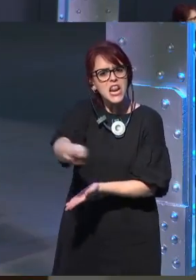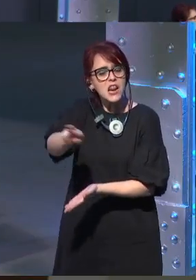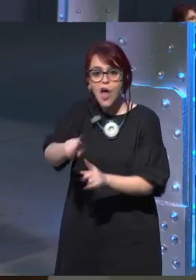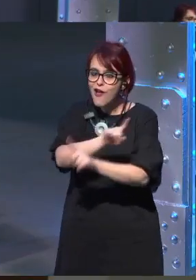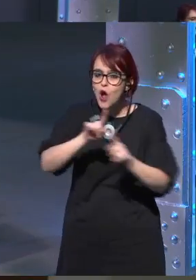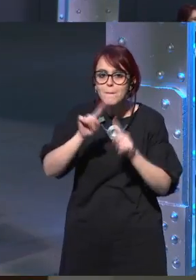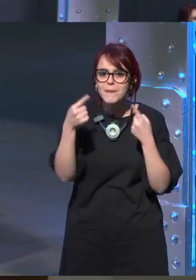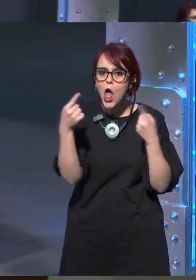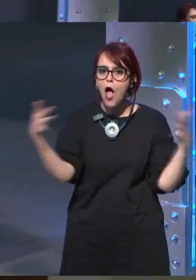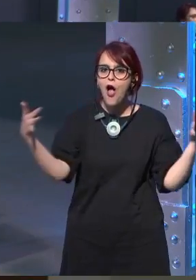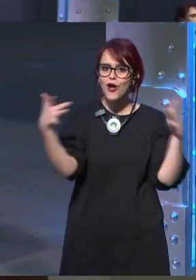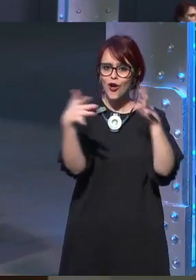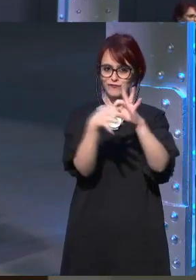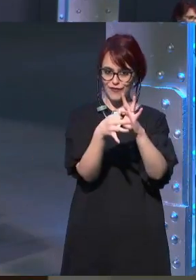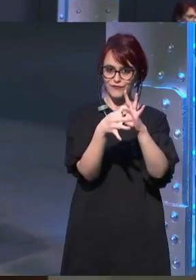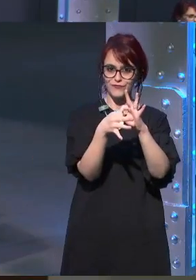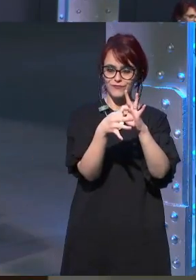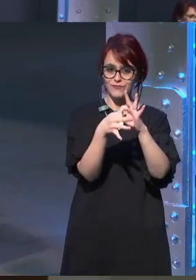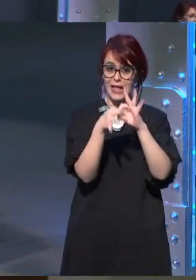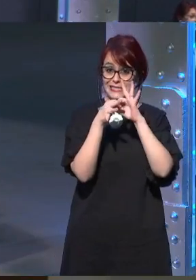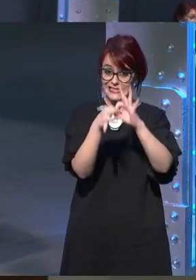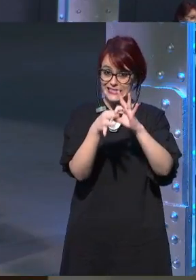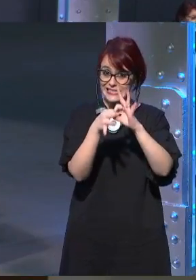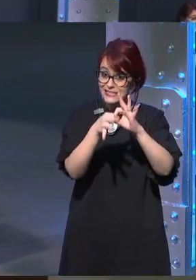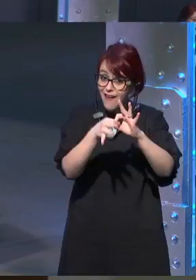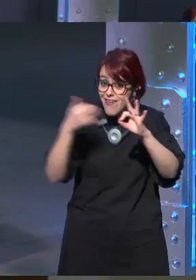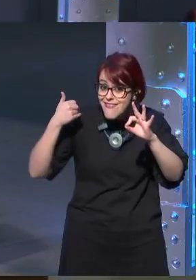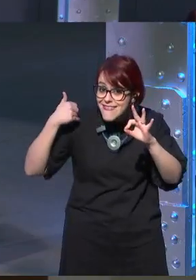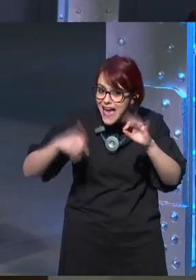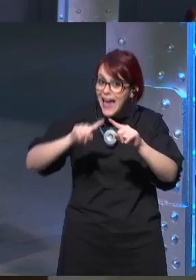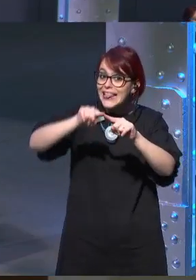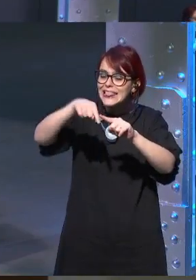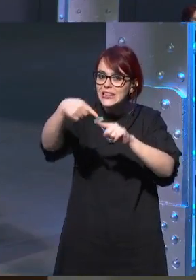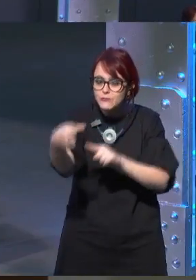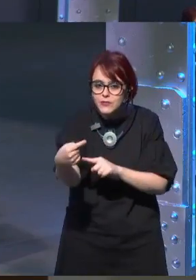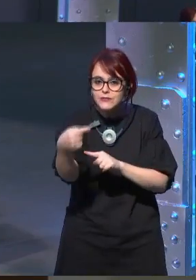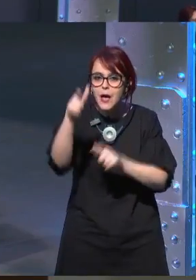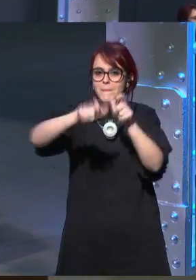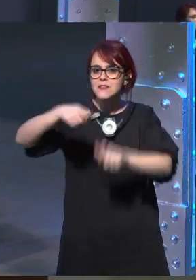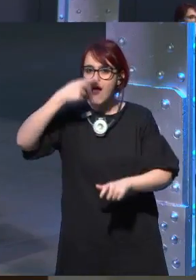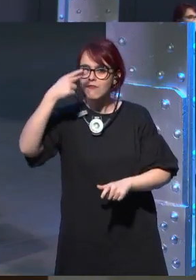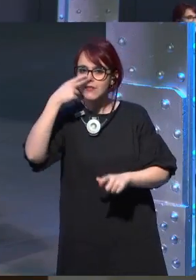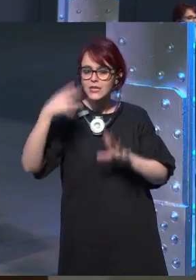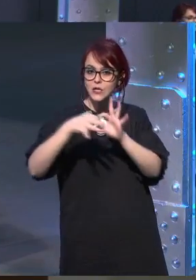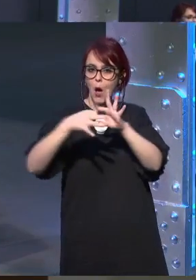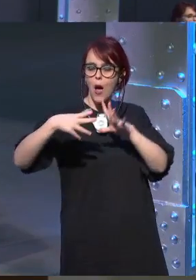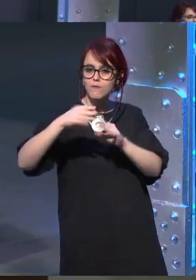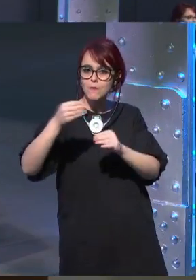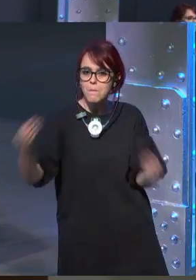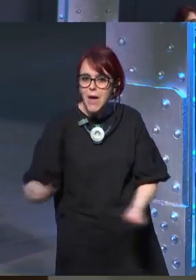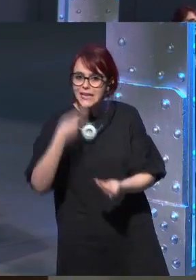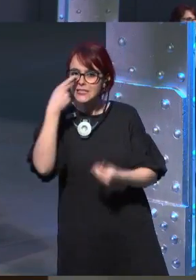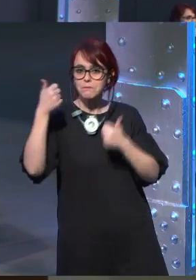to sell, if your livelihood depends on it, fine. Eventually you're going to sell, but at least give people the respect of